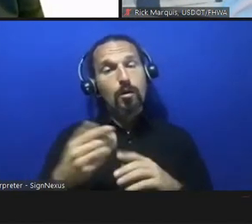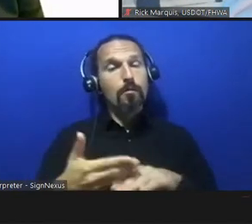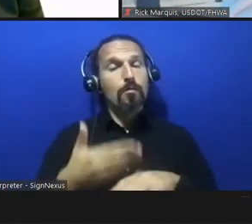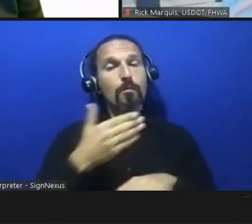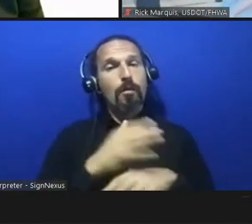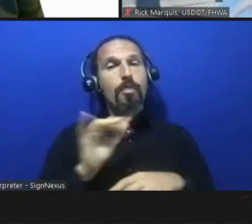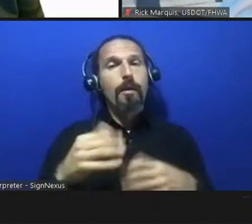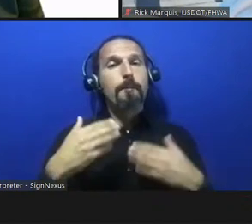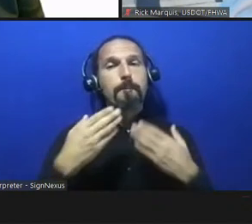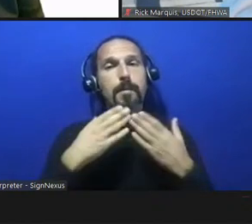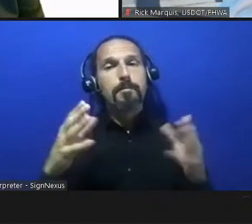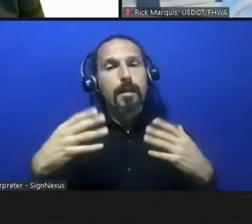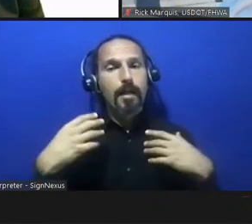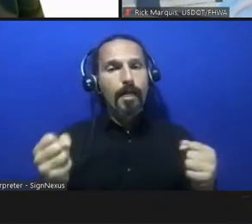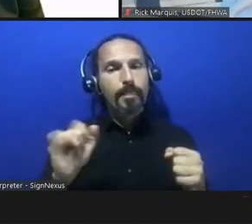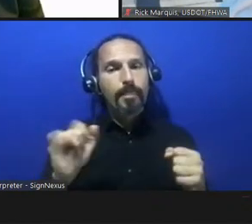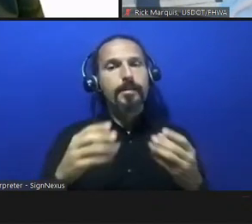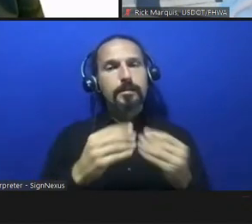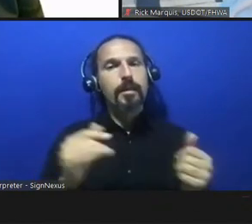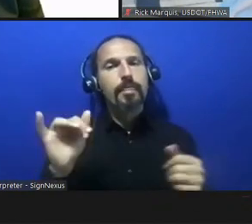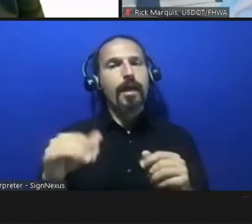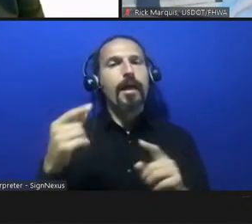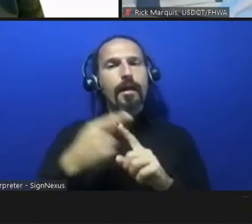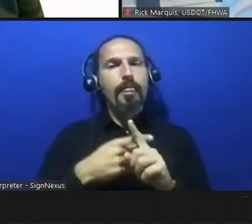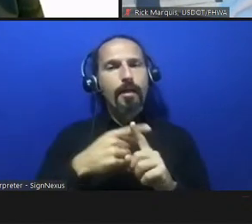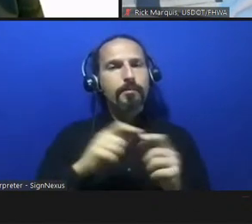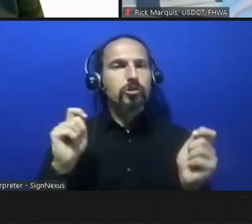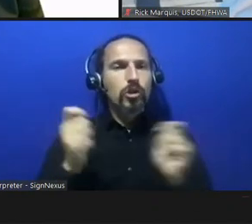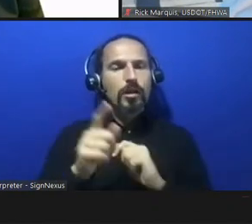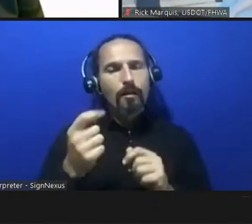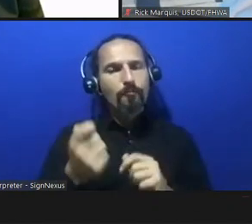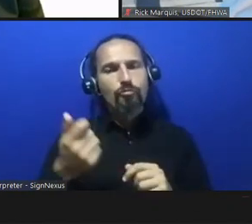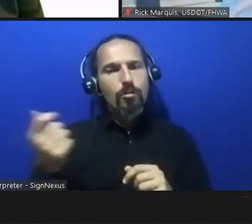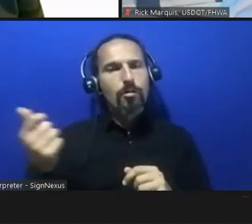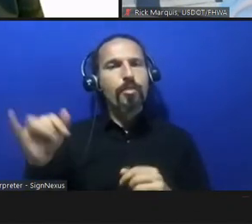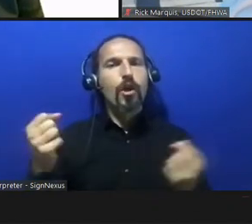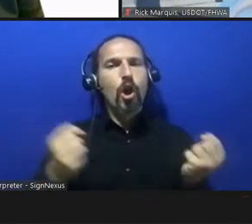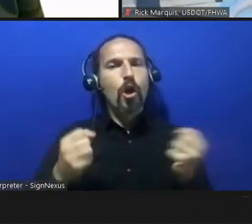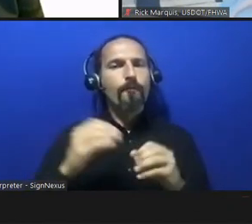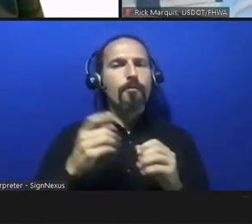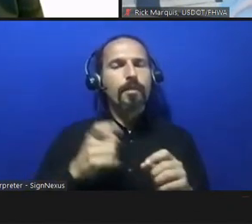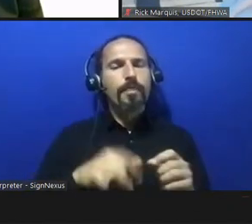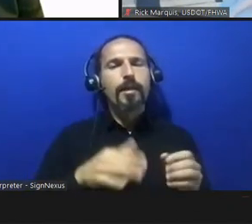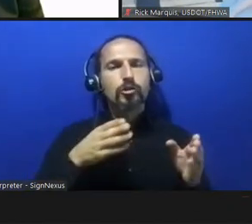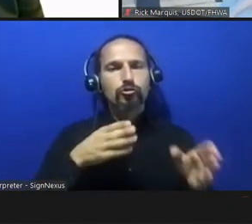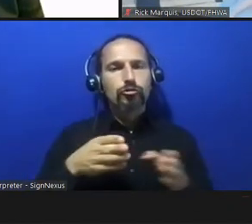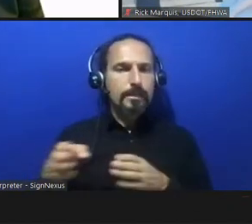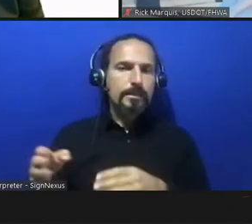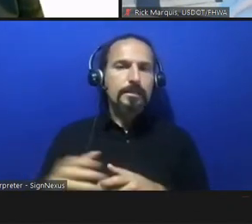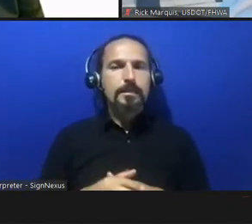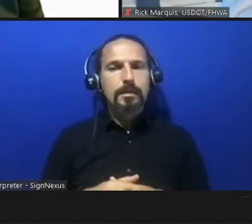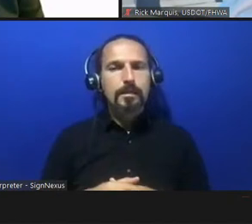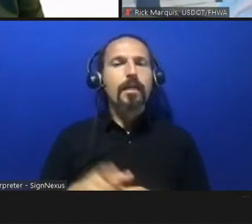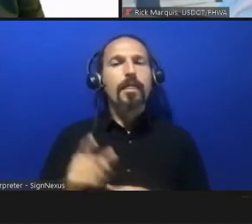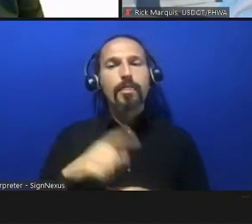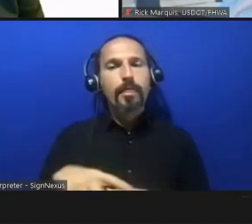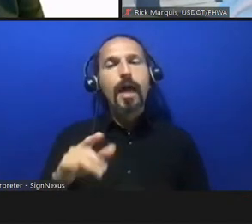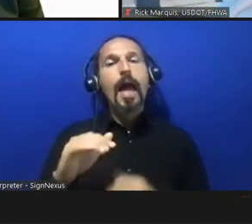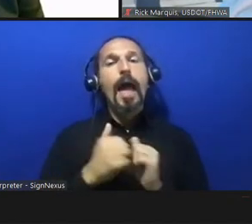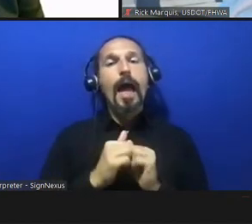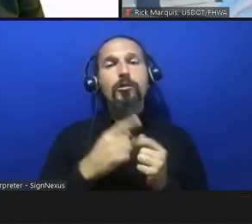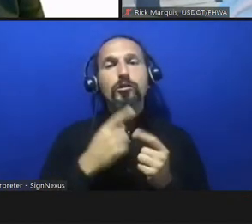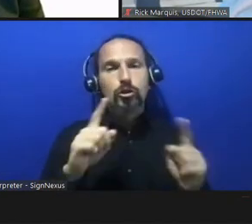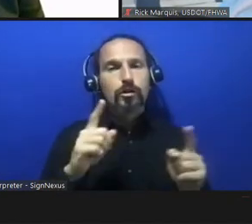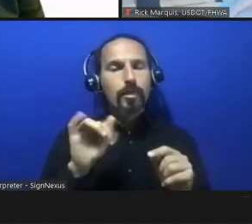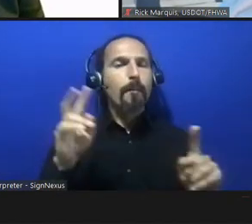health and addressing the reality of climate change we need to remove as many cars from our streets as possible this is this will only be achieved through